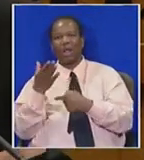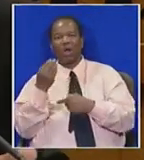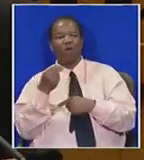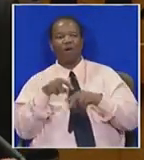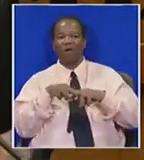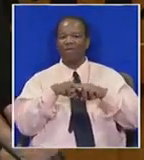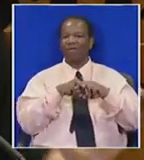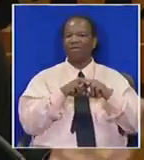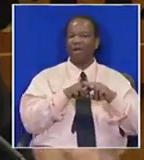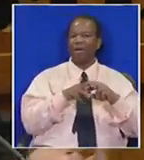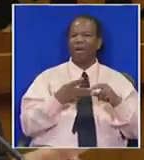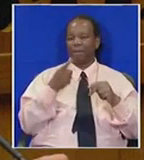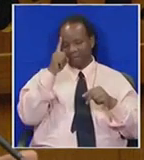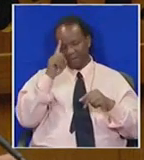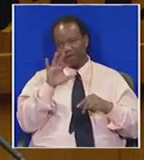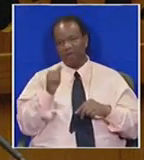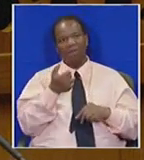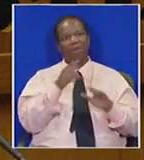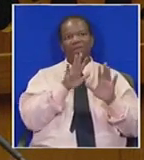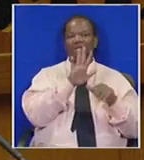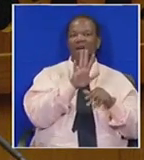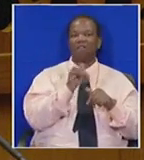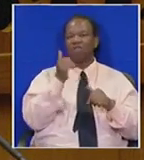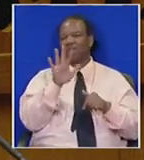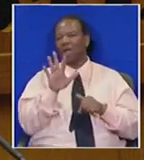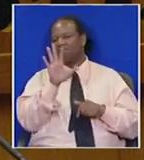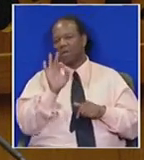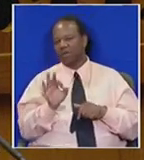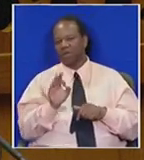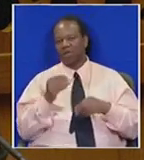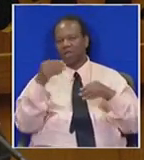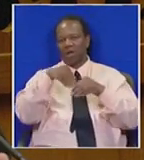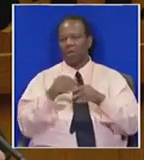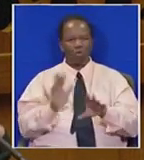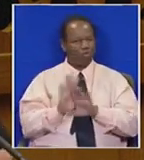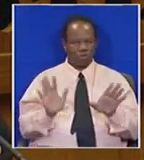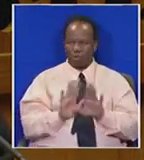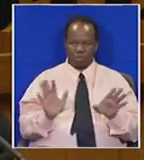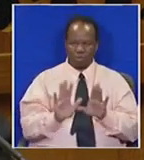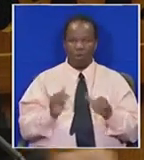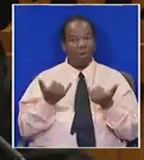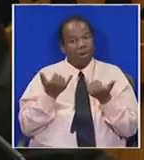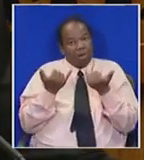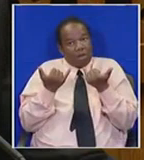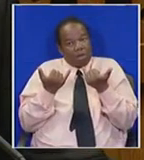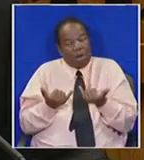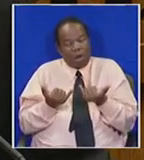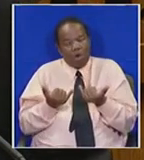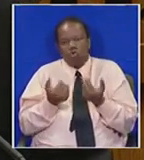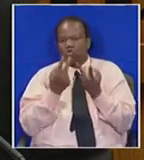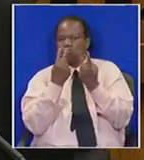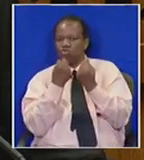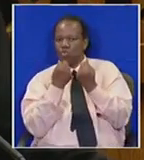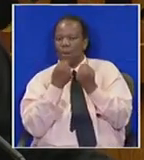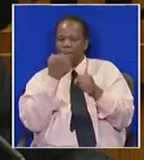owning 5% or 10% in an existing company. This emphasis on building new productive capacity